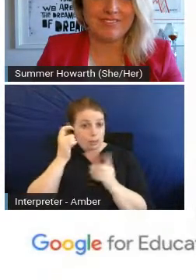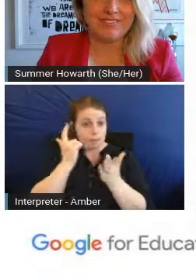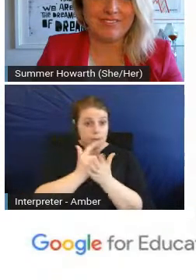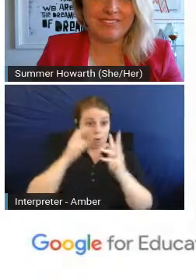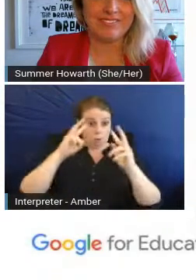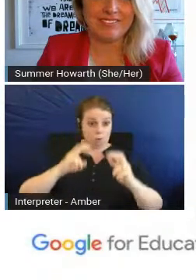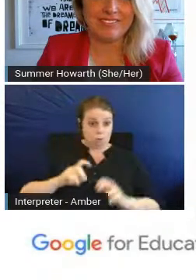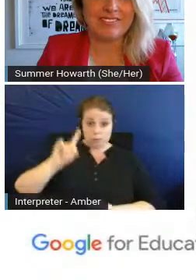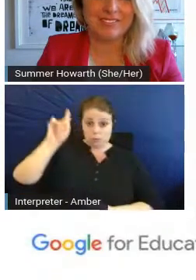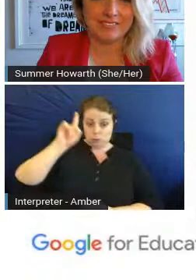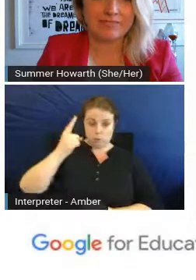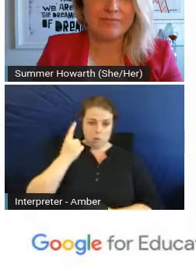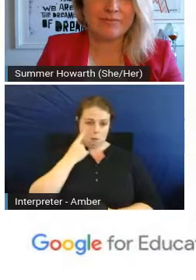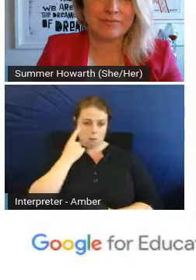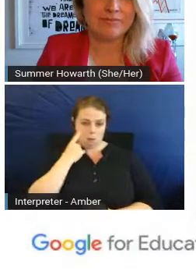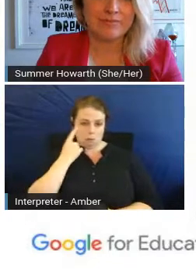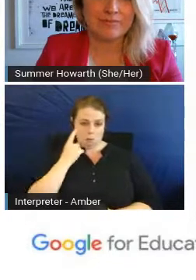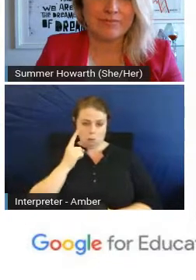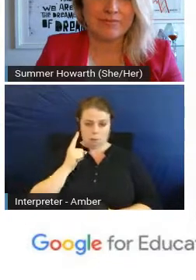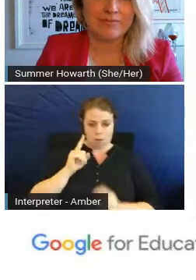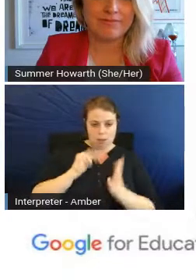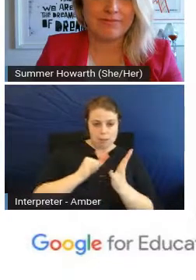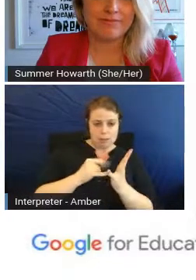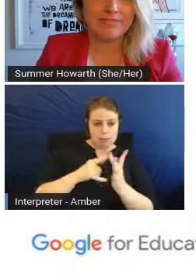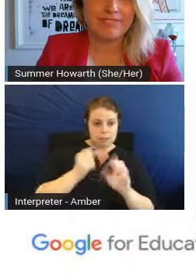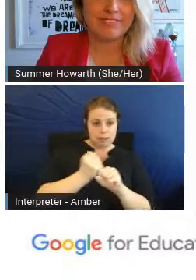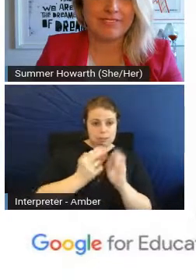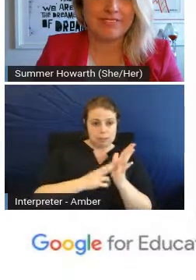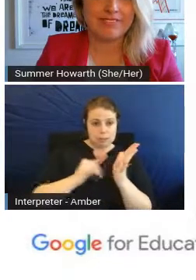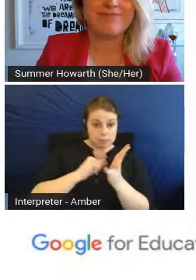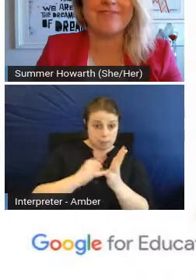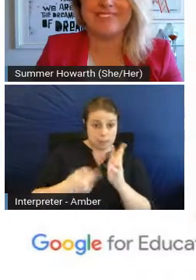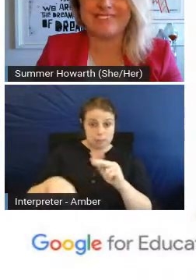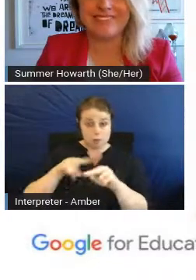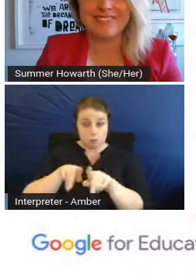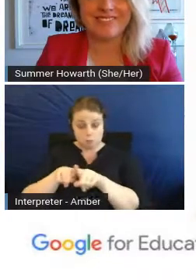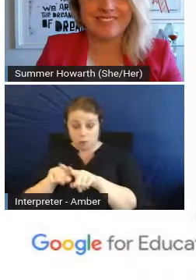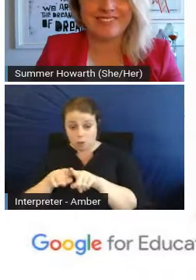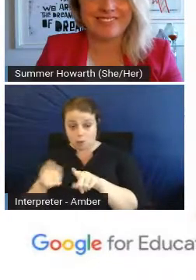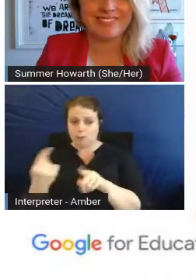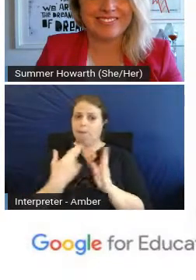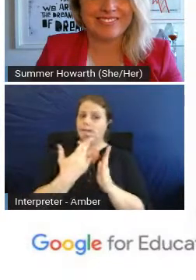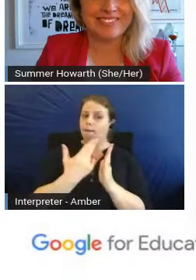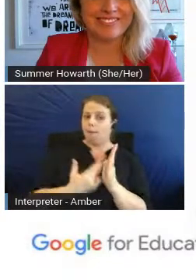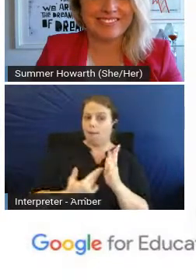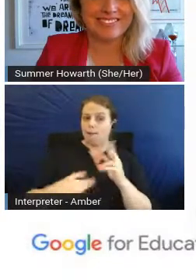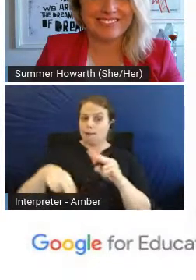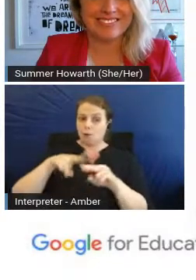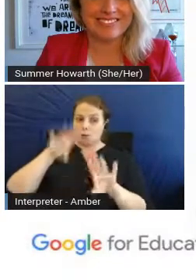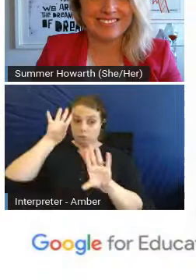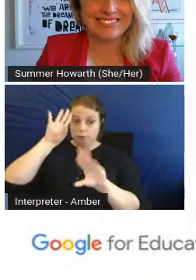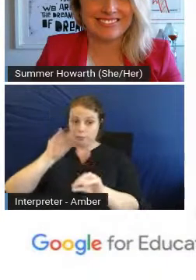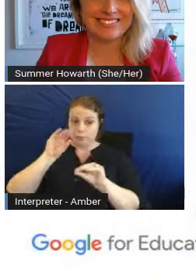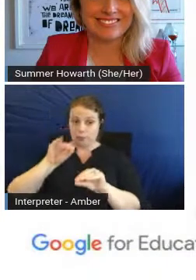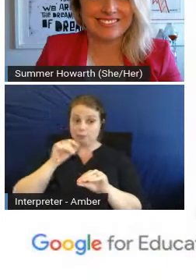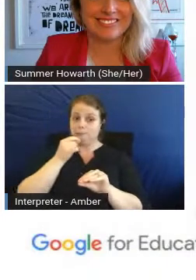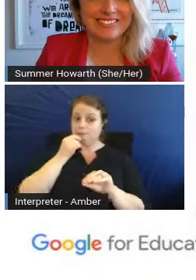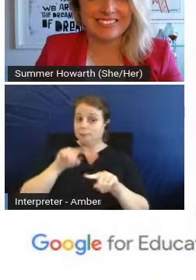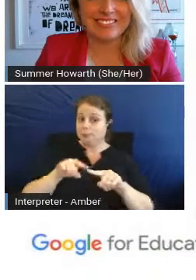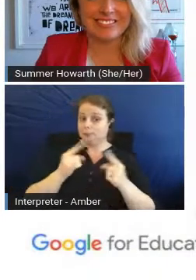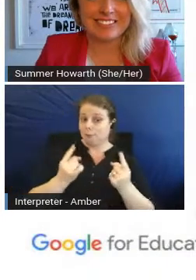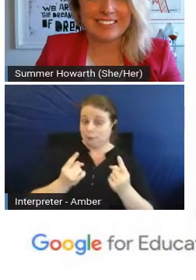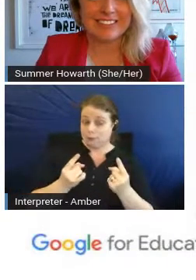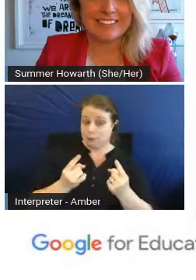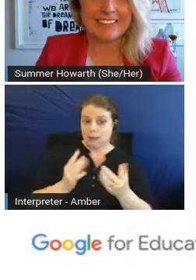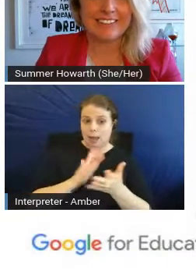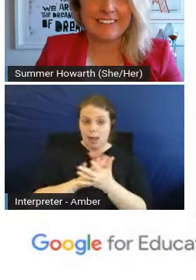the science of learning, and always, by the way, the art of teaching. So they're often slightly different things. That idea of how do you